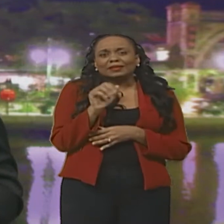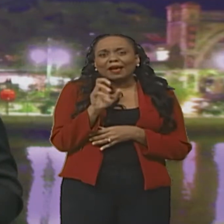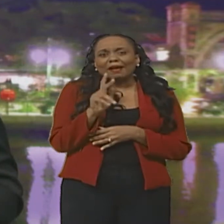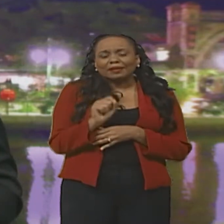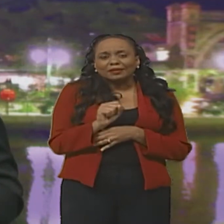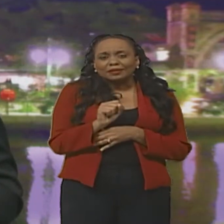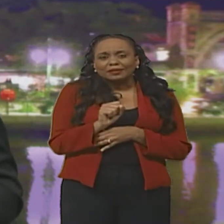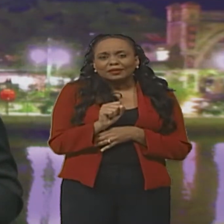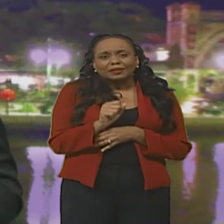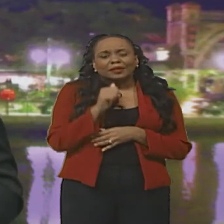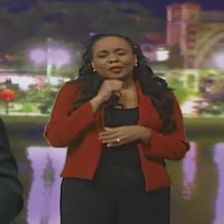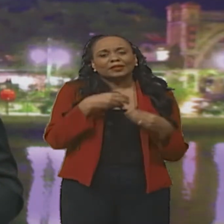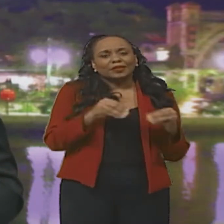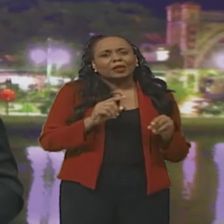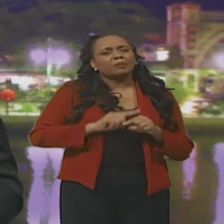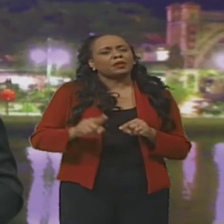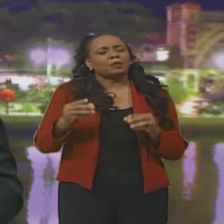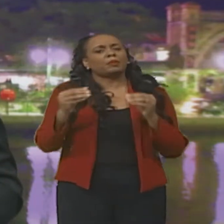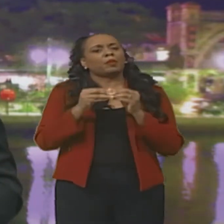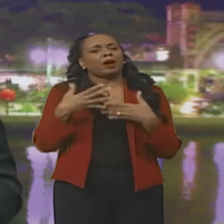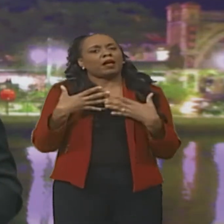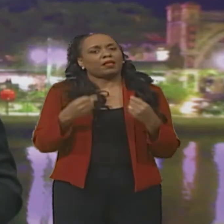sell healthier items for students.